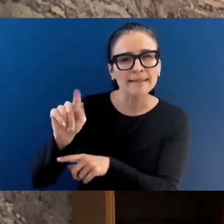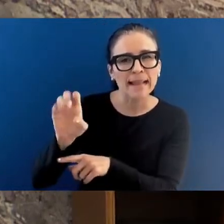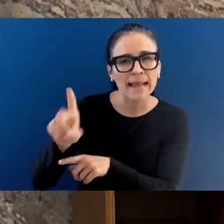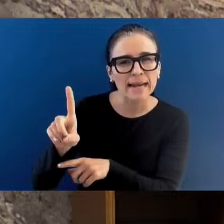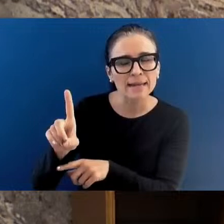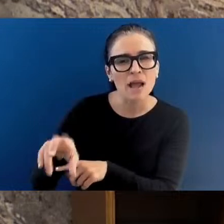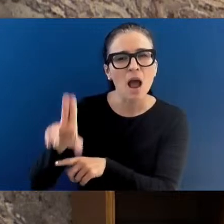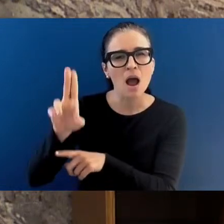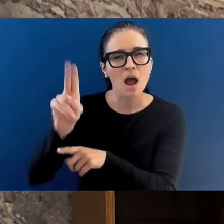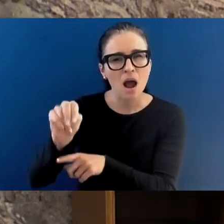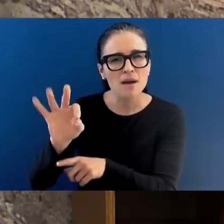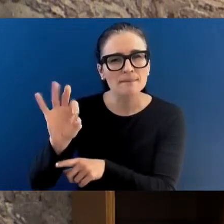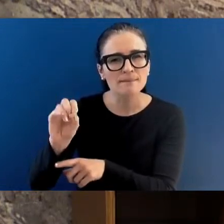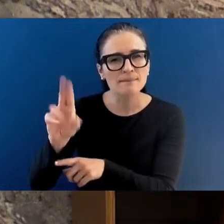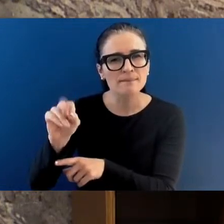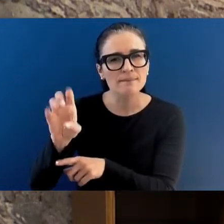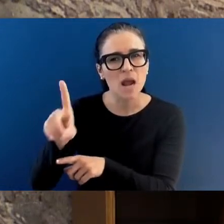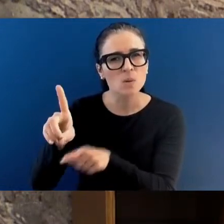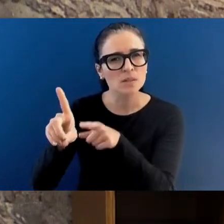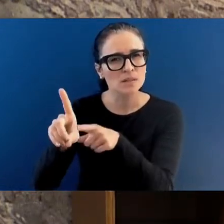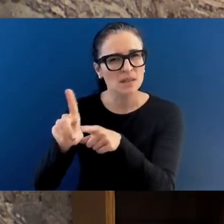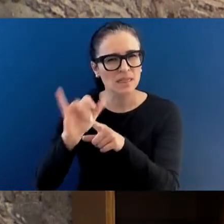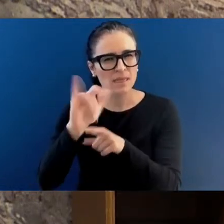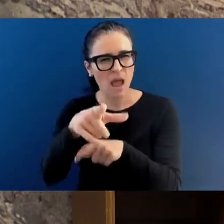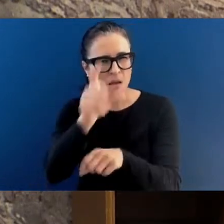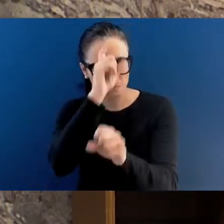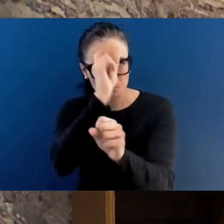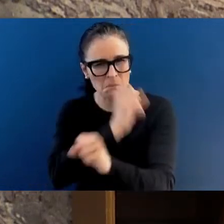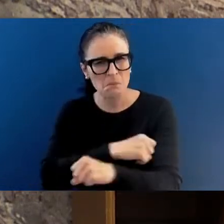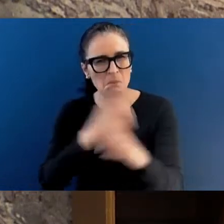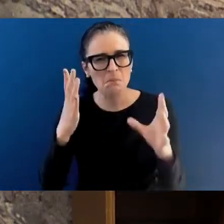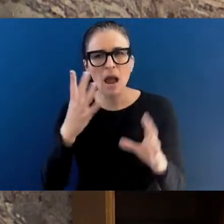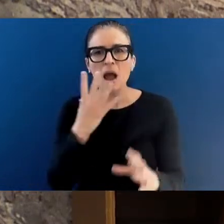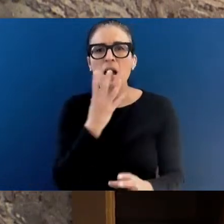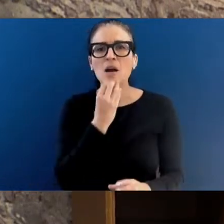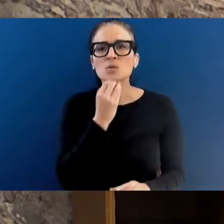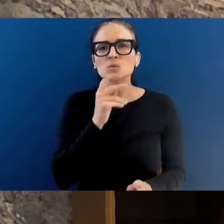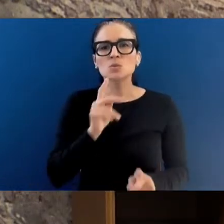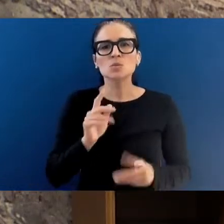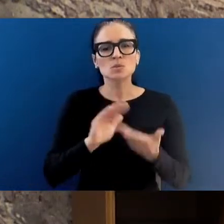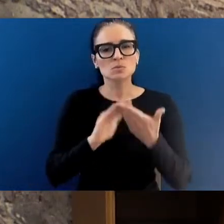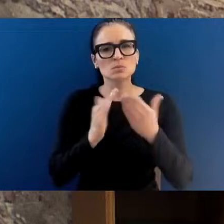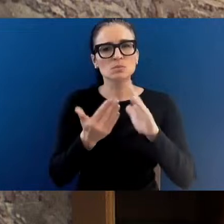to this in this place for not being willing to accept